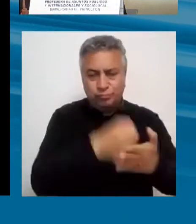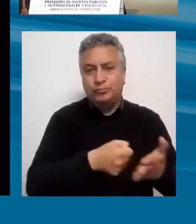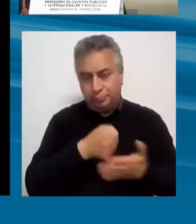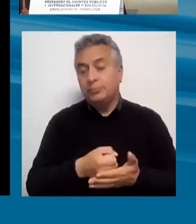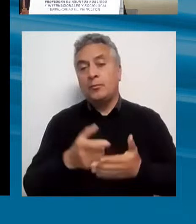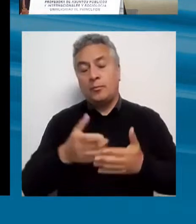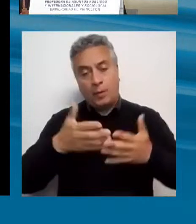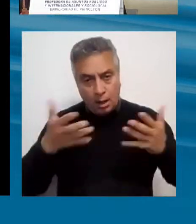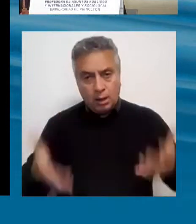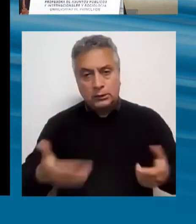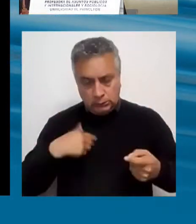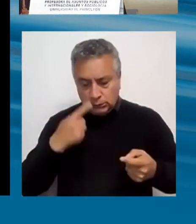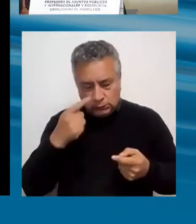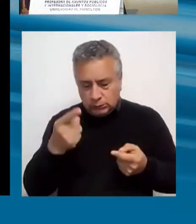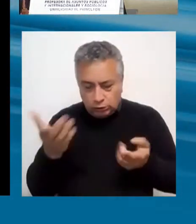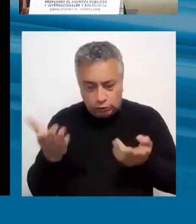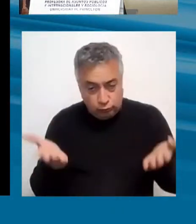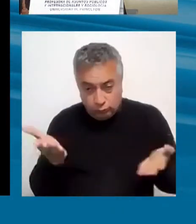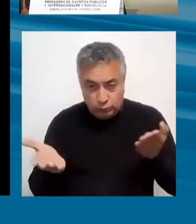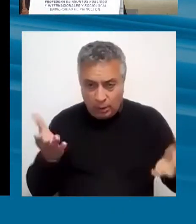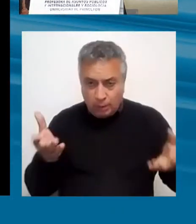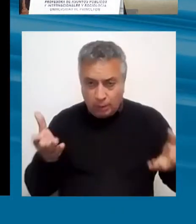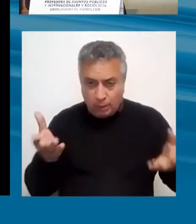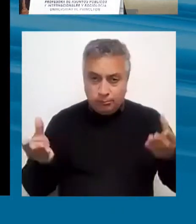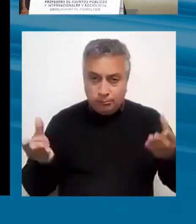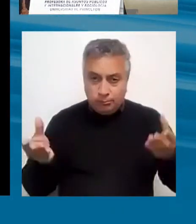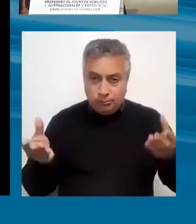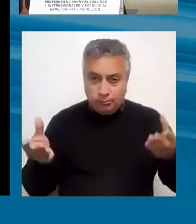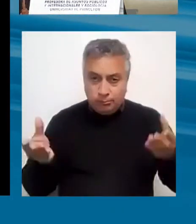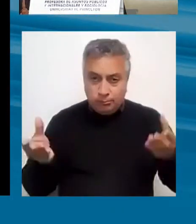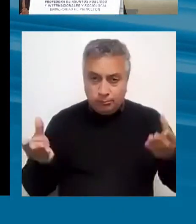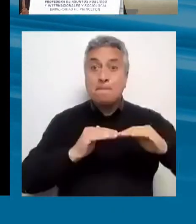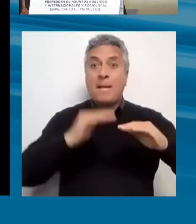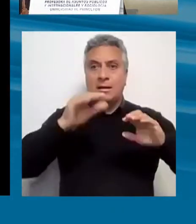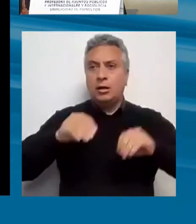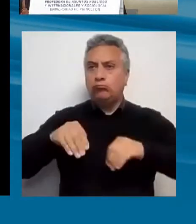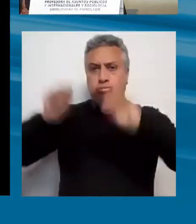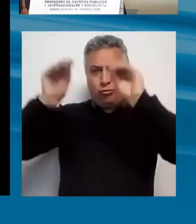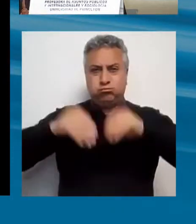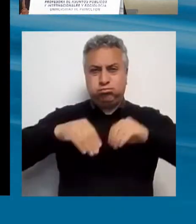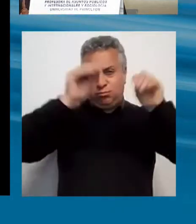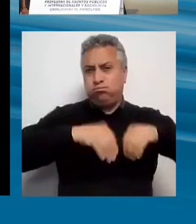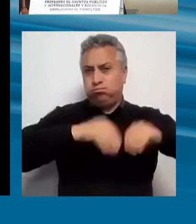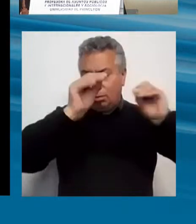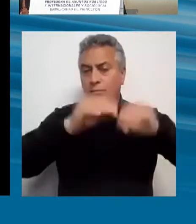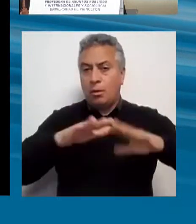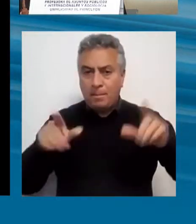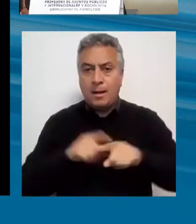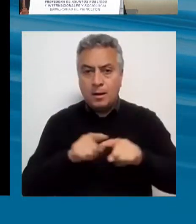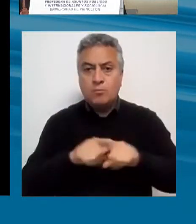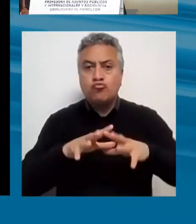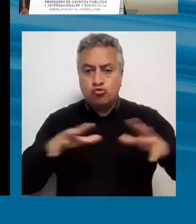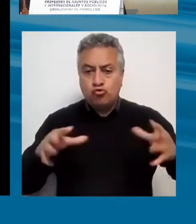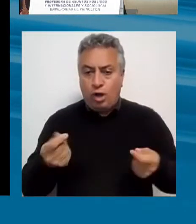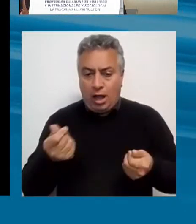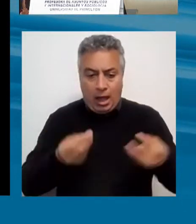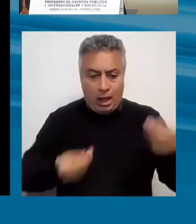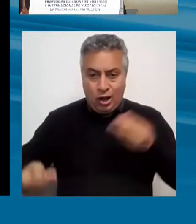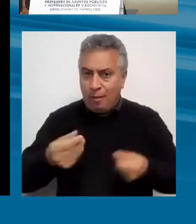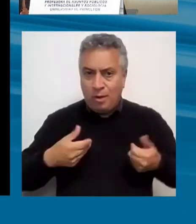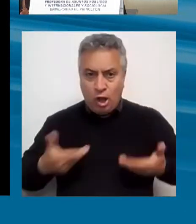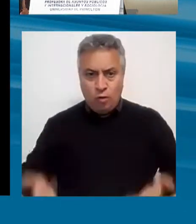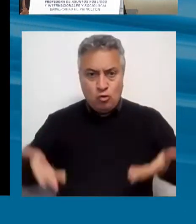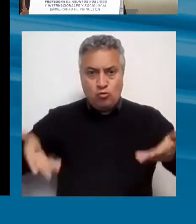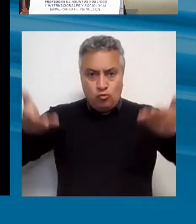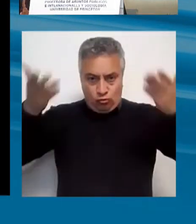policy objective is to work on both. High mobility in a context of high economic